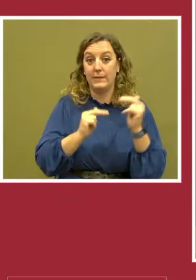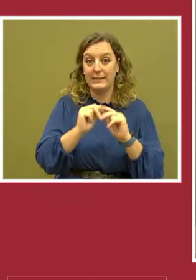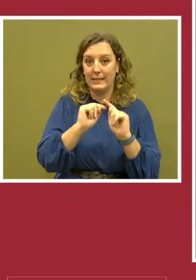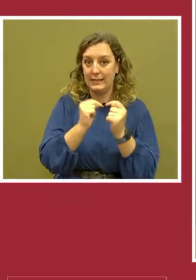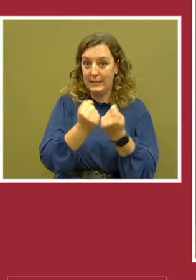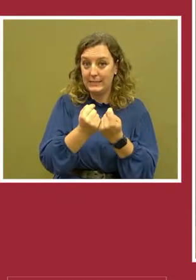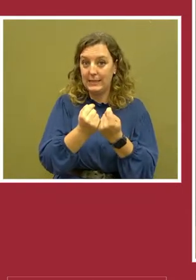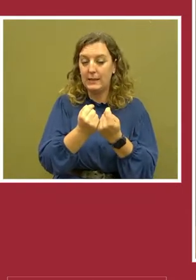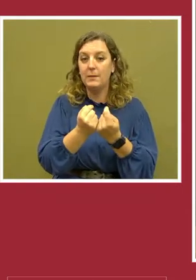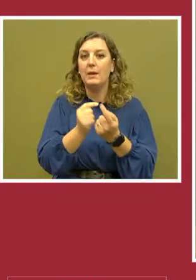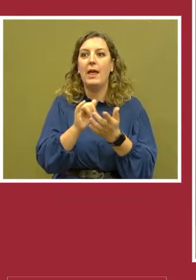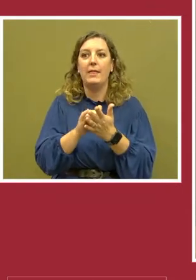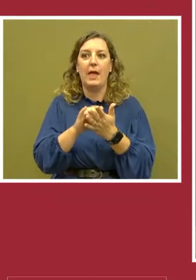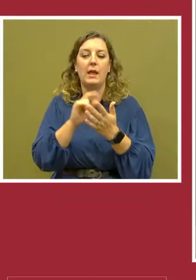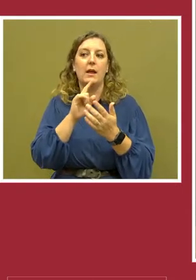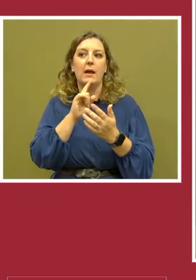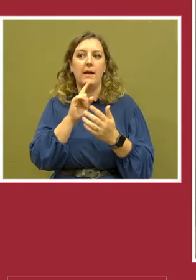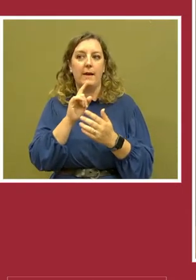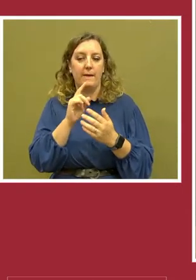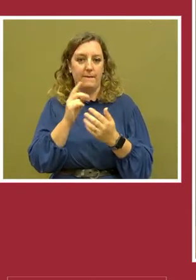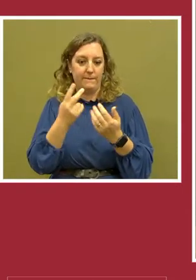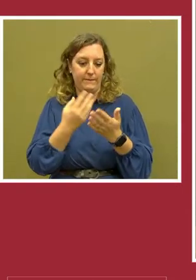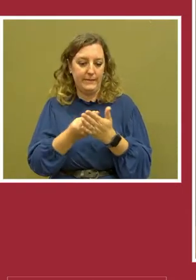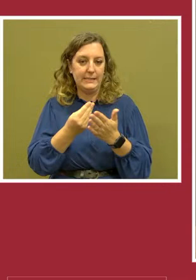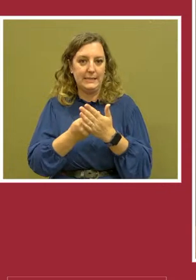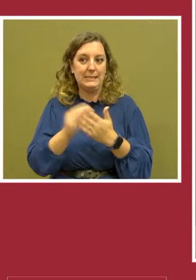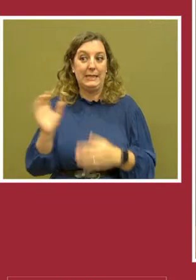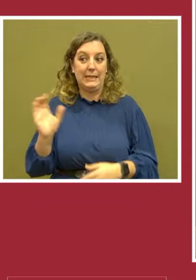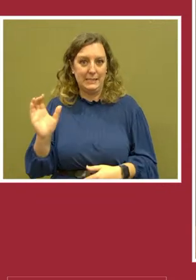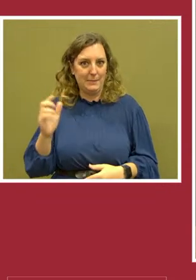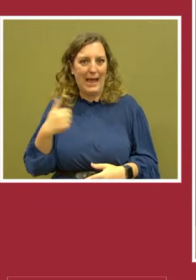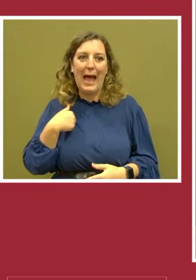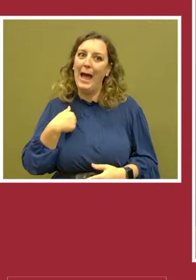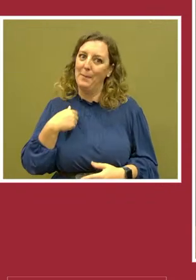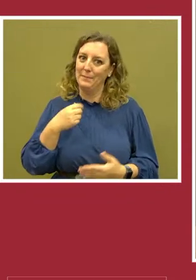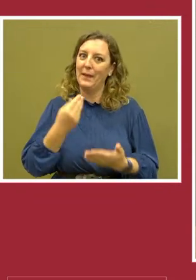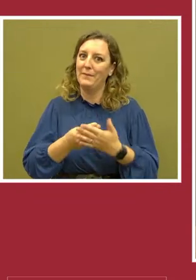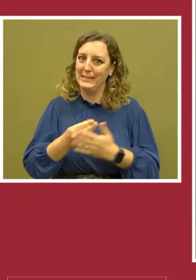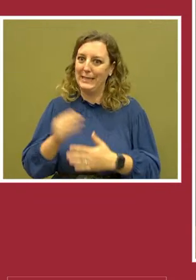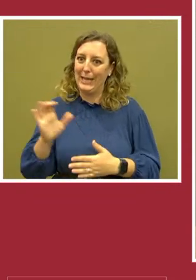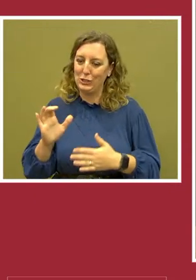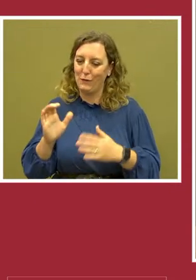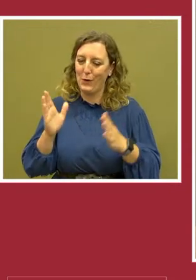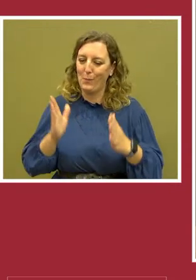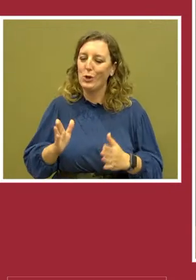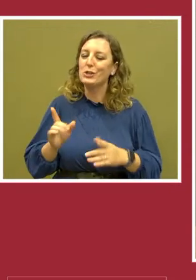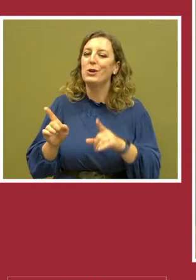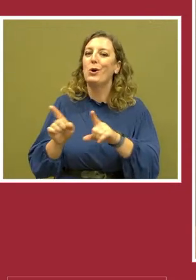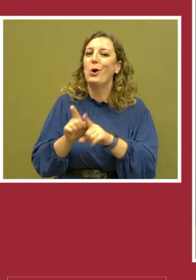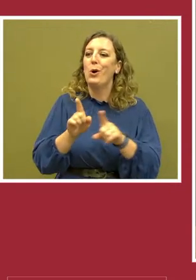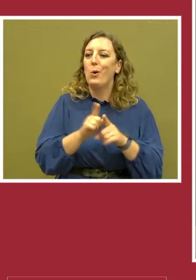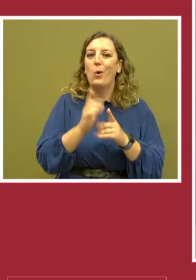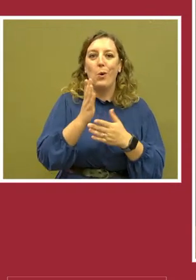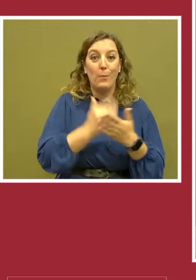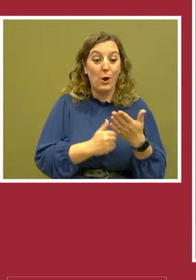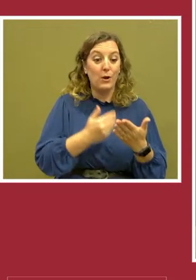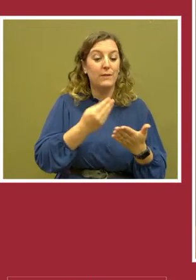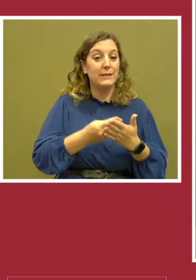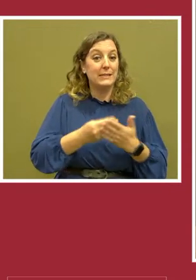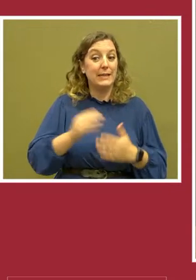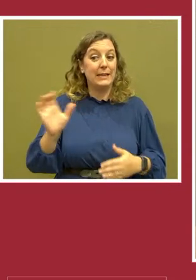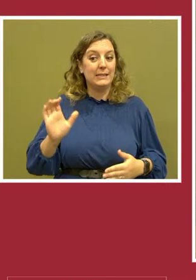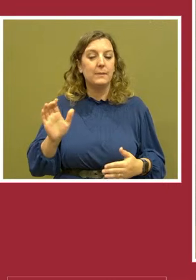are fiscally conservative, which I love. I am a fiscally conservative person. And also part of being fiscally